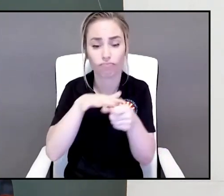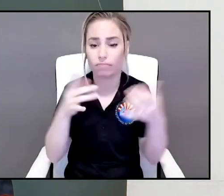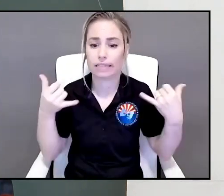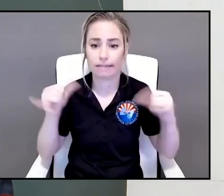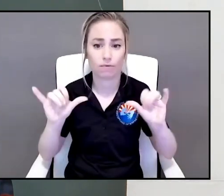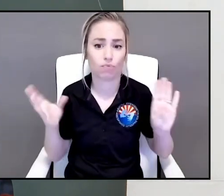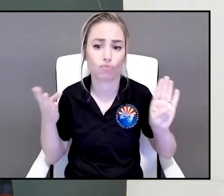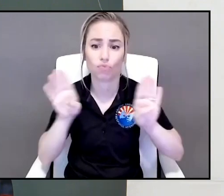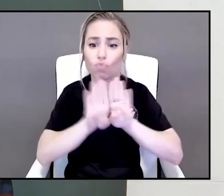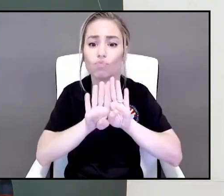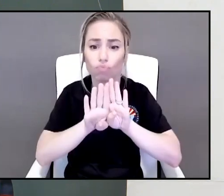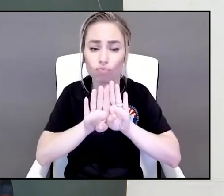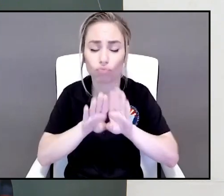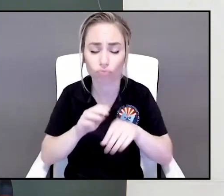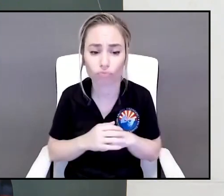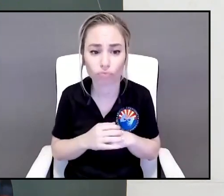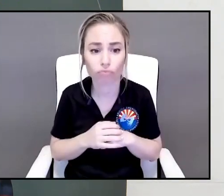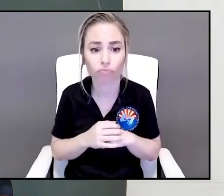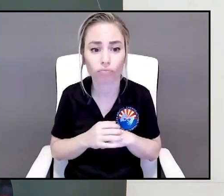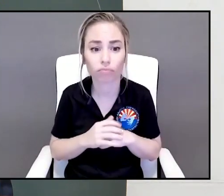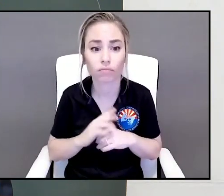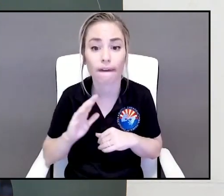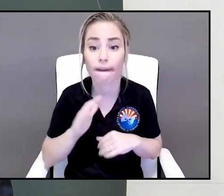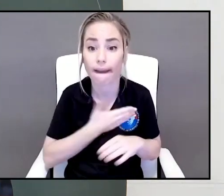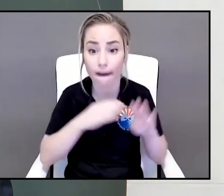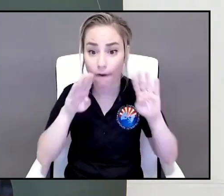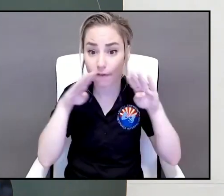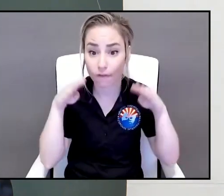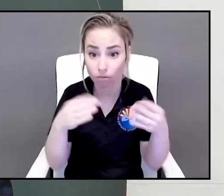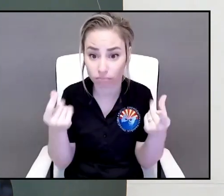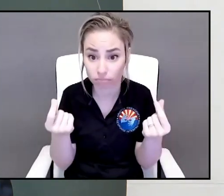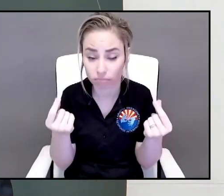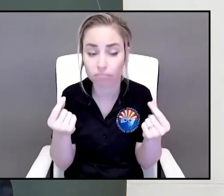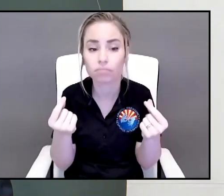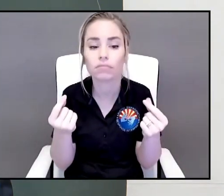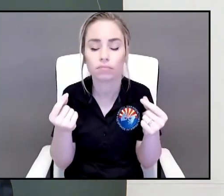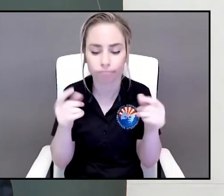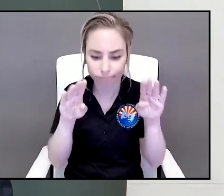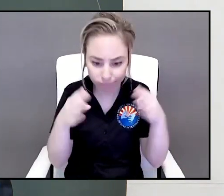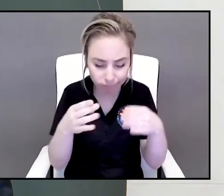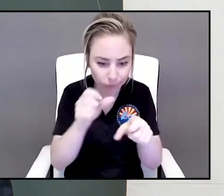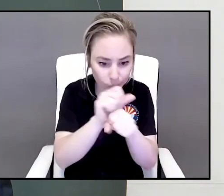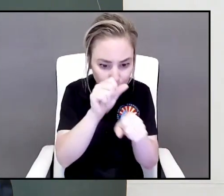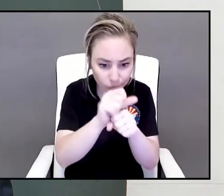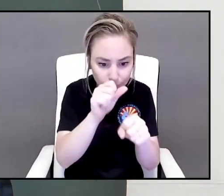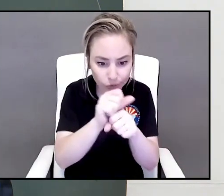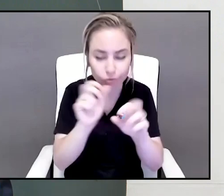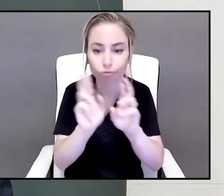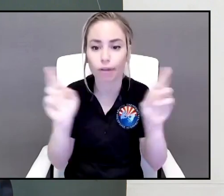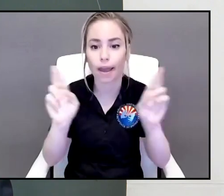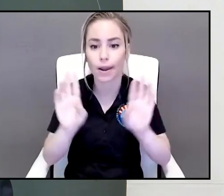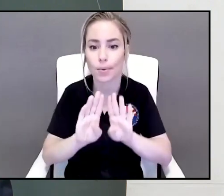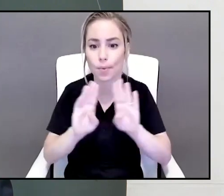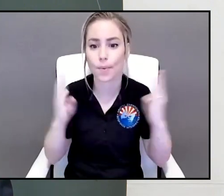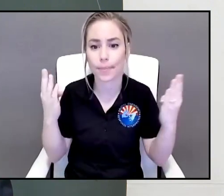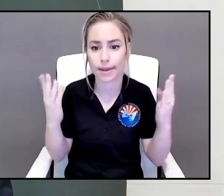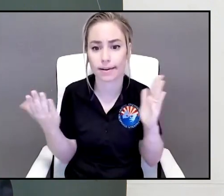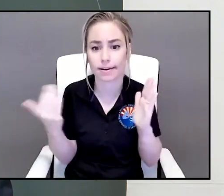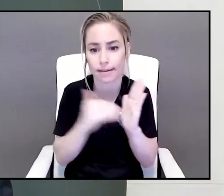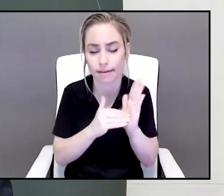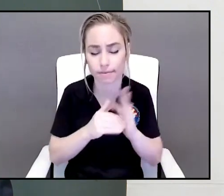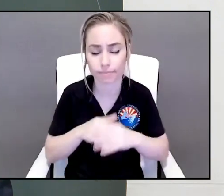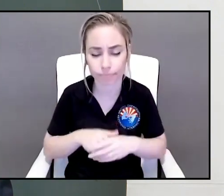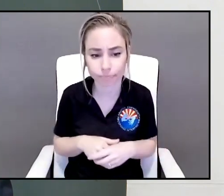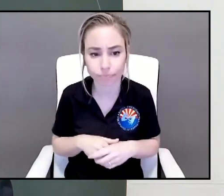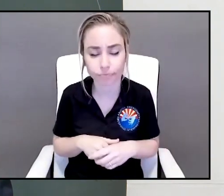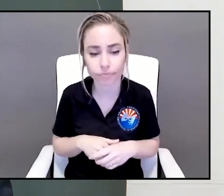You know, our focus is to get as much of this work done so that we can open it up And a lot of this putting in the new